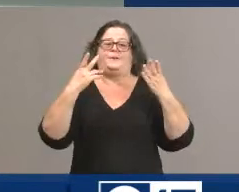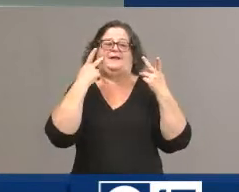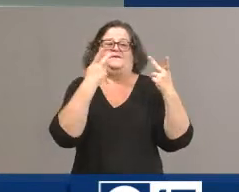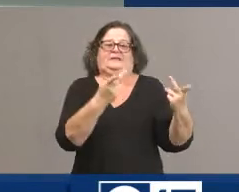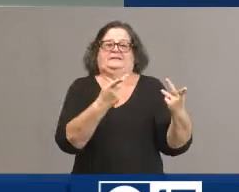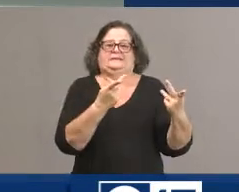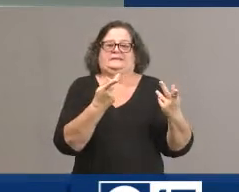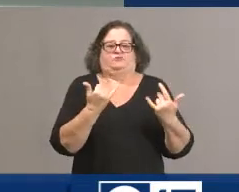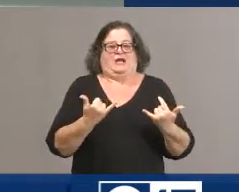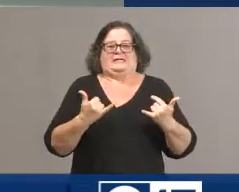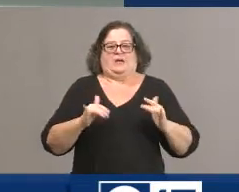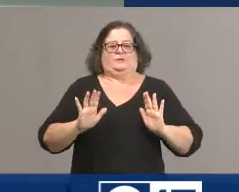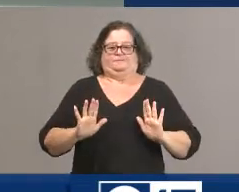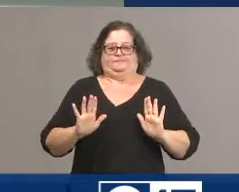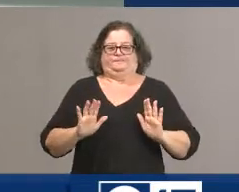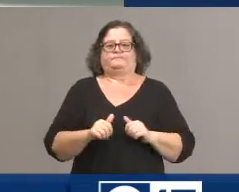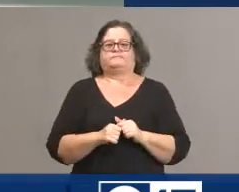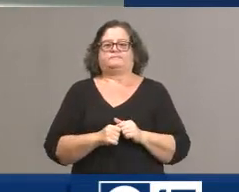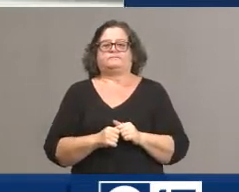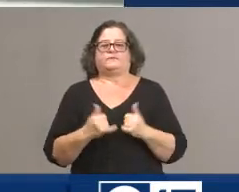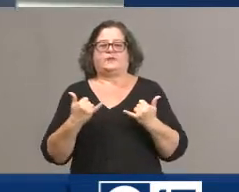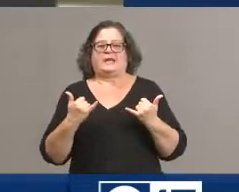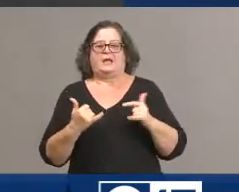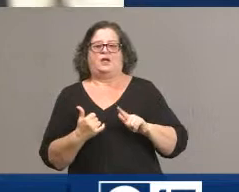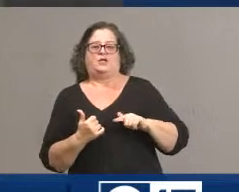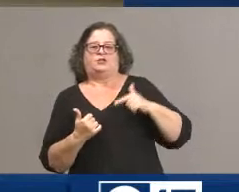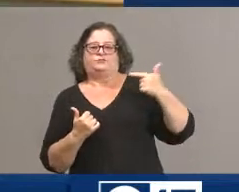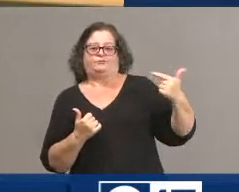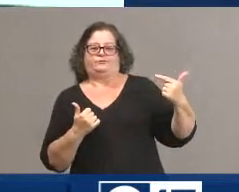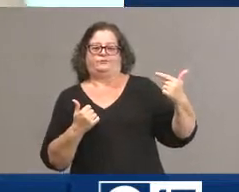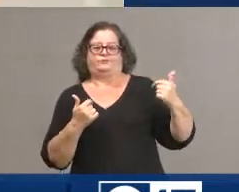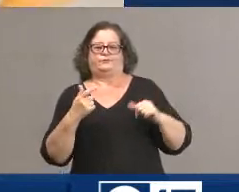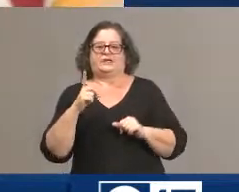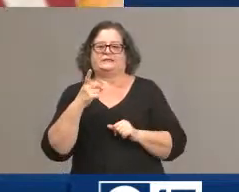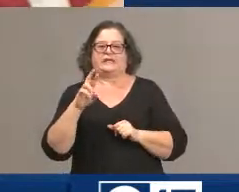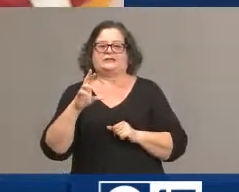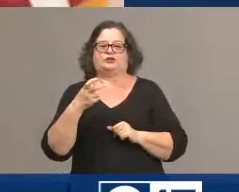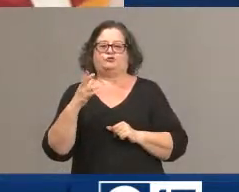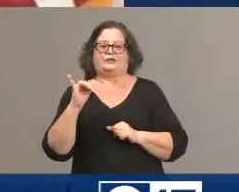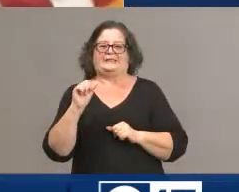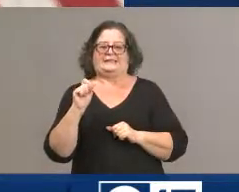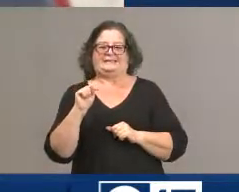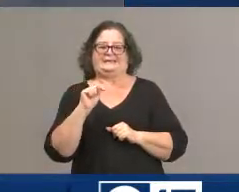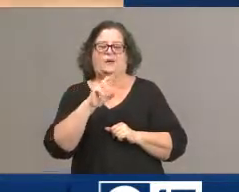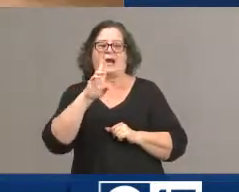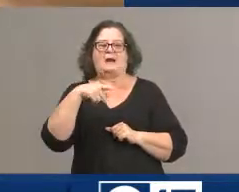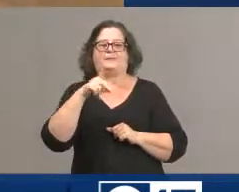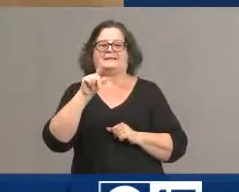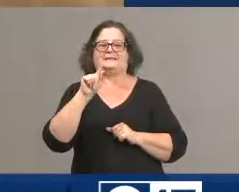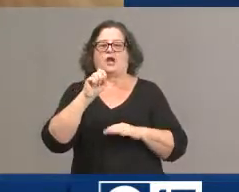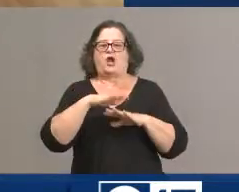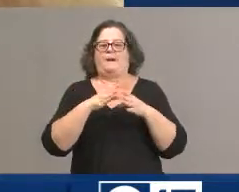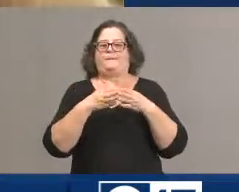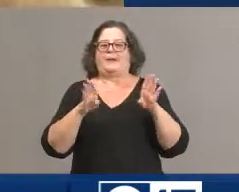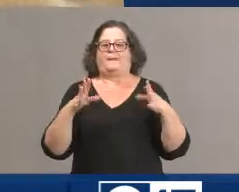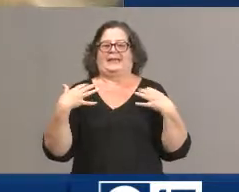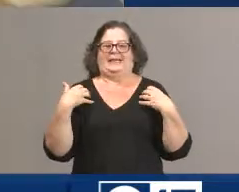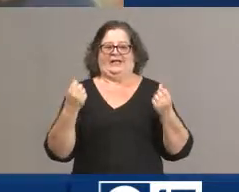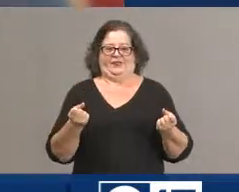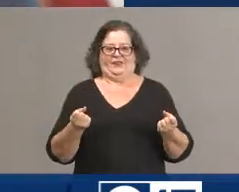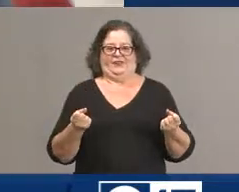Dr. Christ for an update on public health. Doctor? Thank you, Governor. So again, just to go over